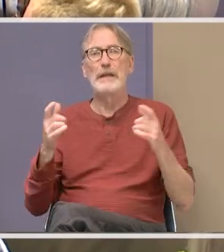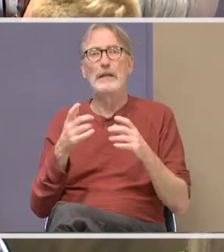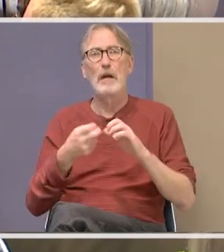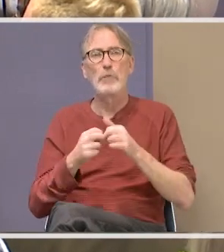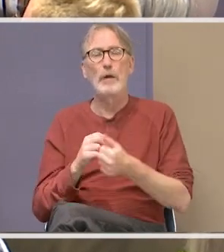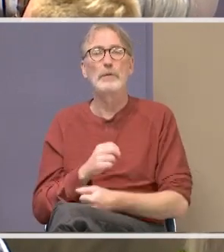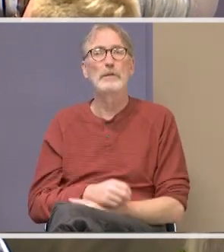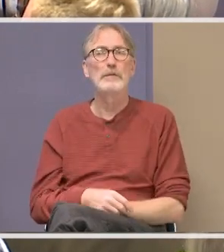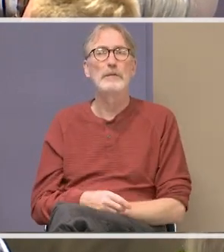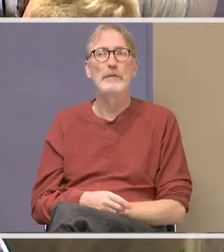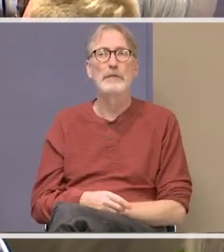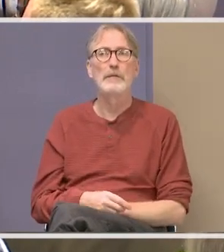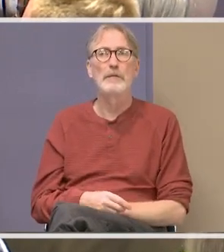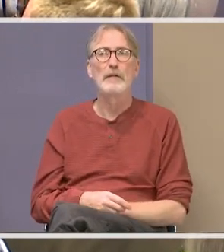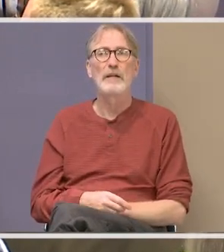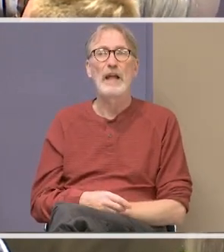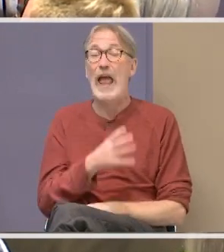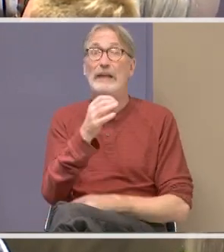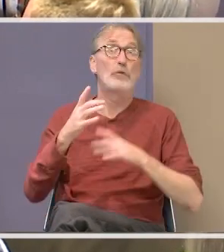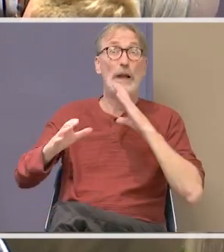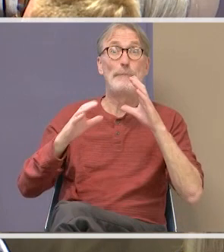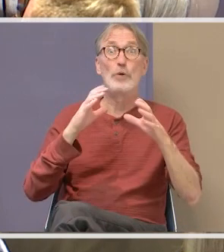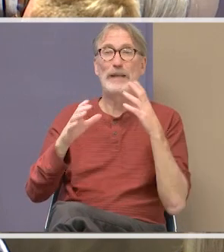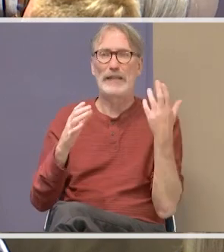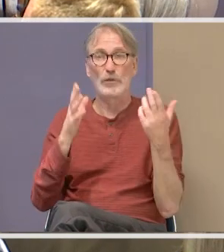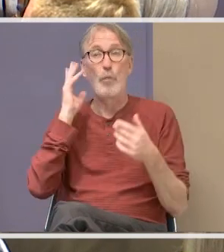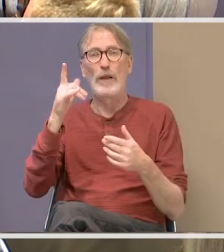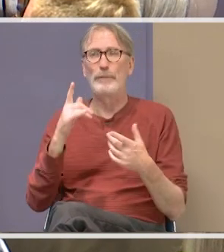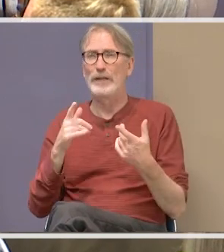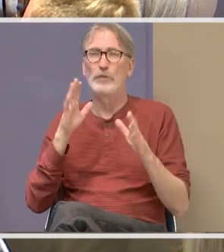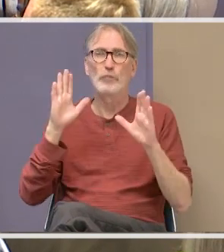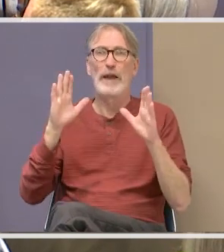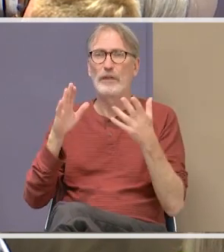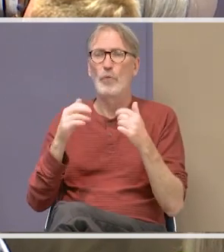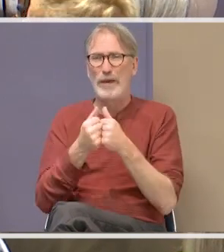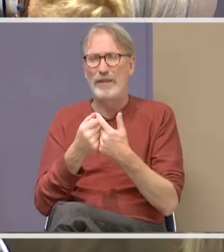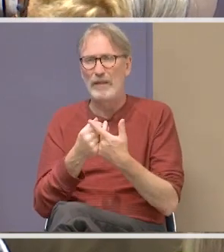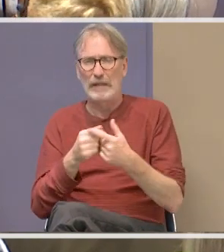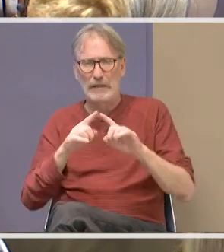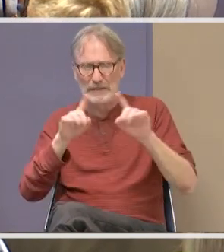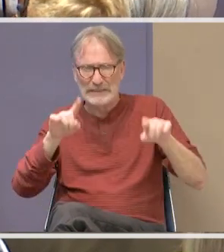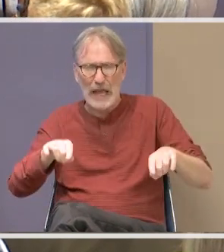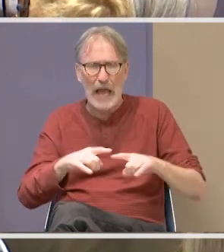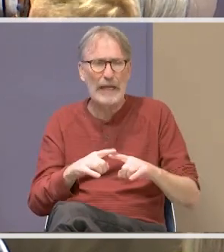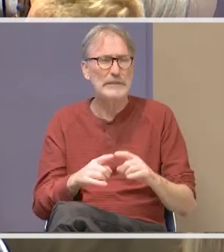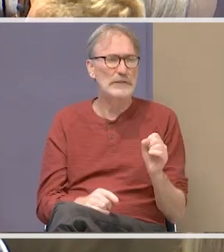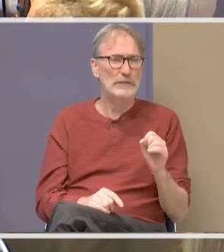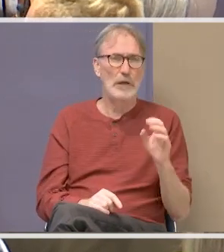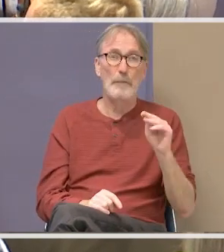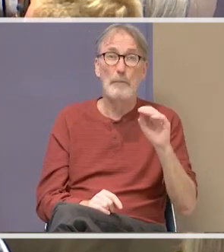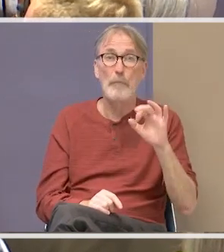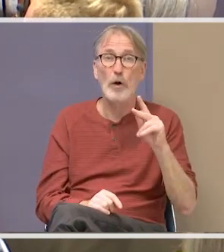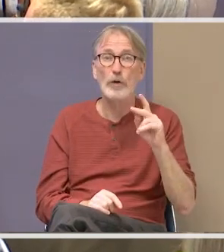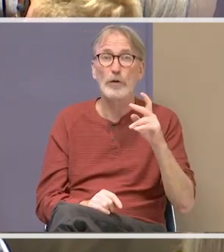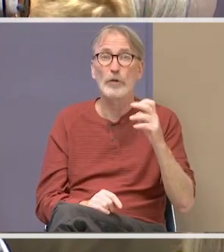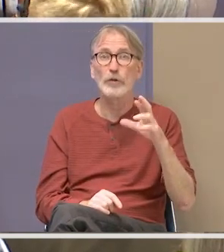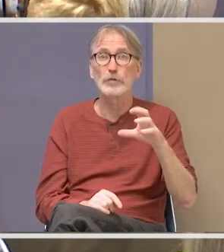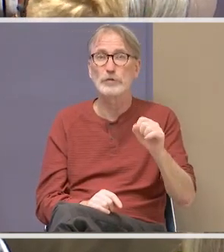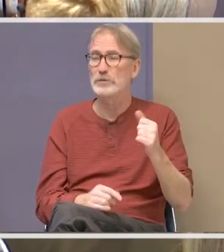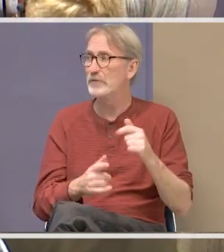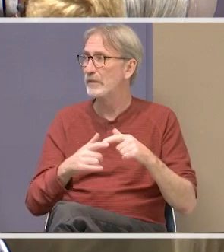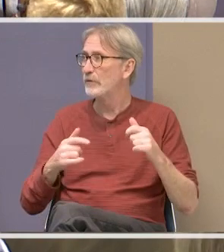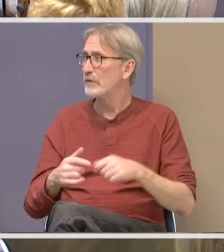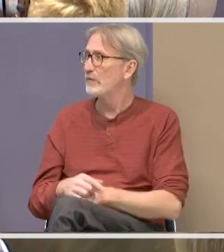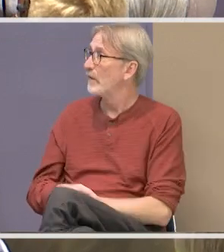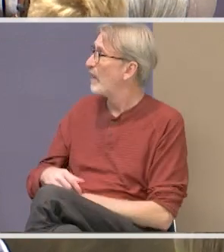is any communication would be great. Painted markers, signage. So This